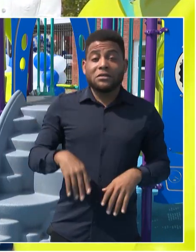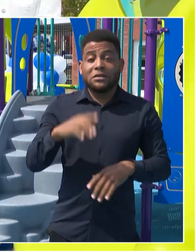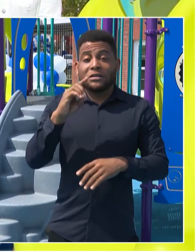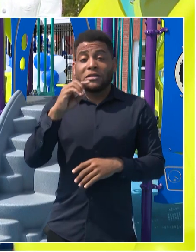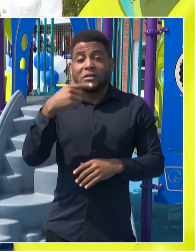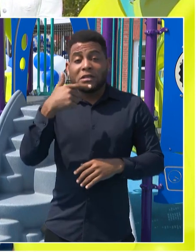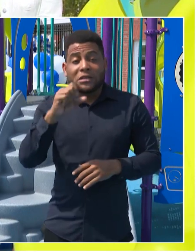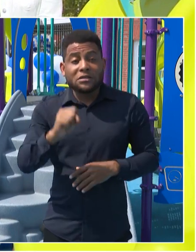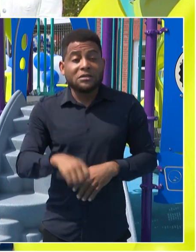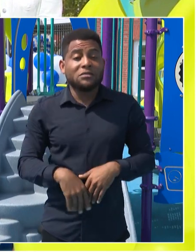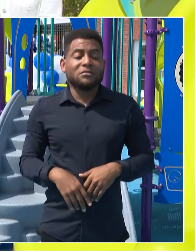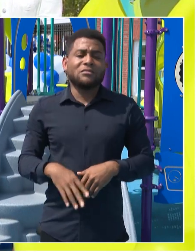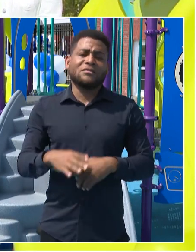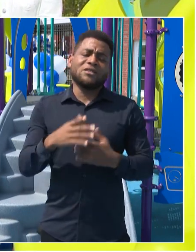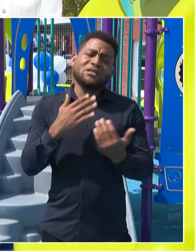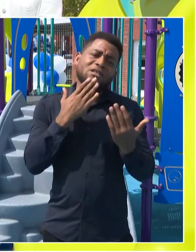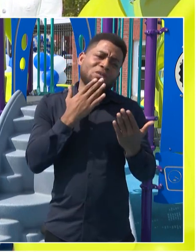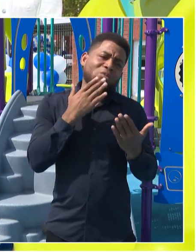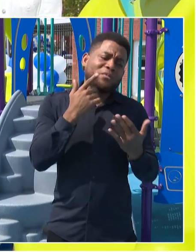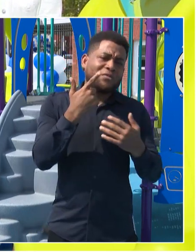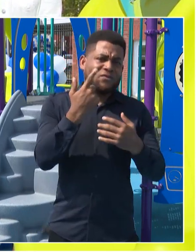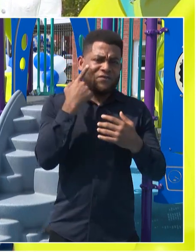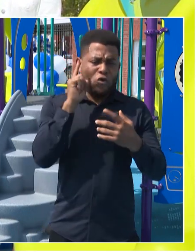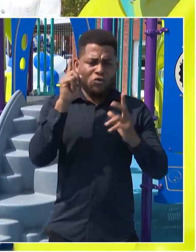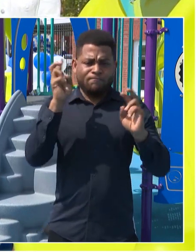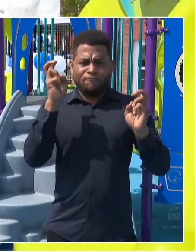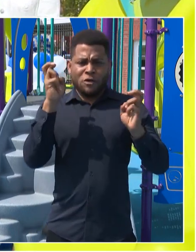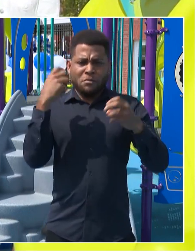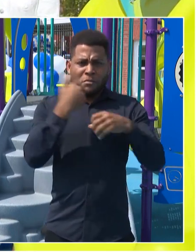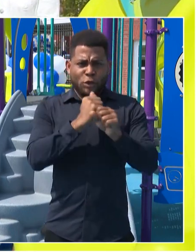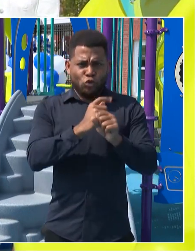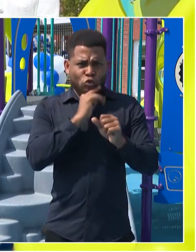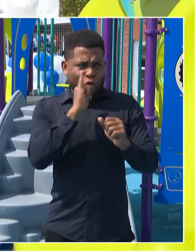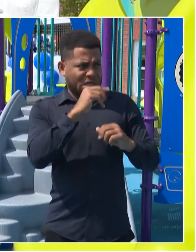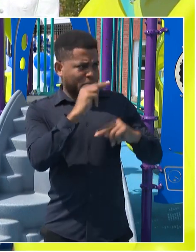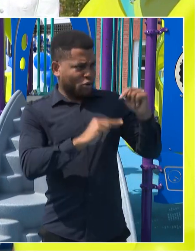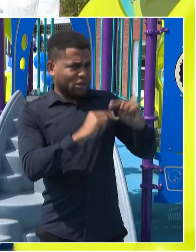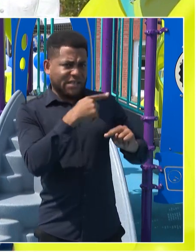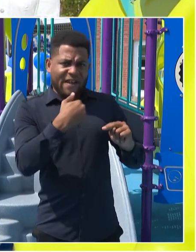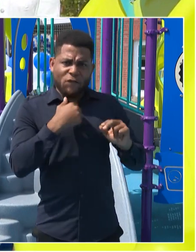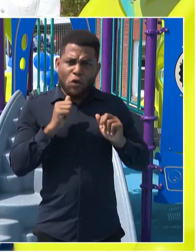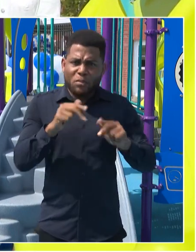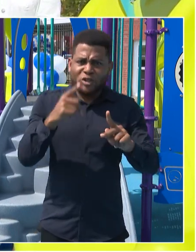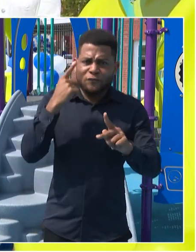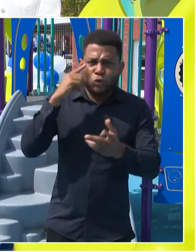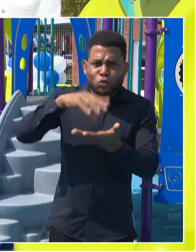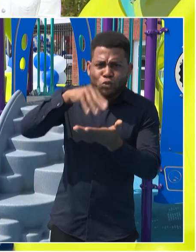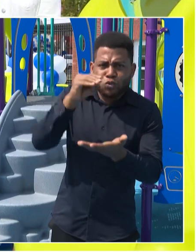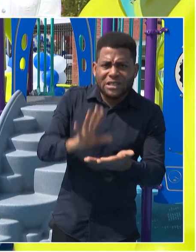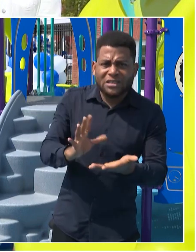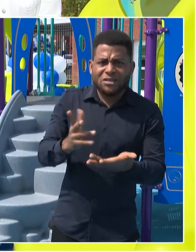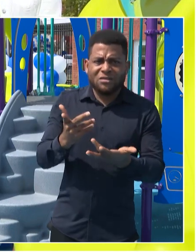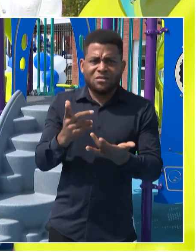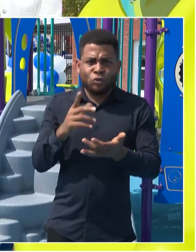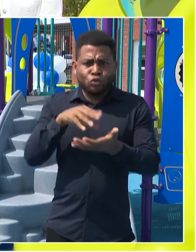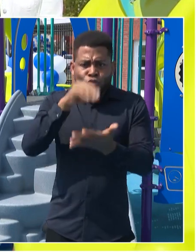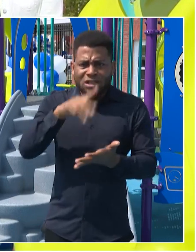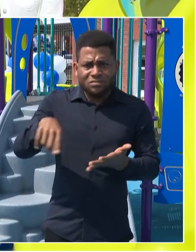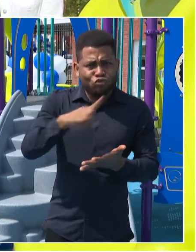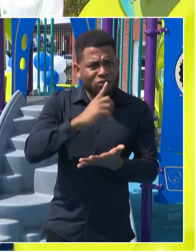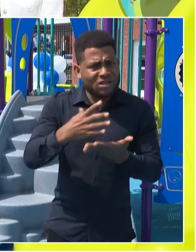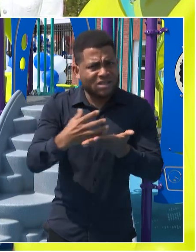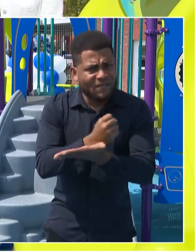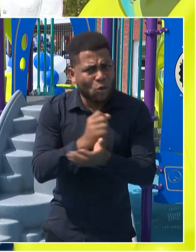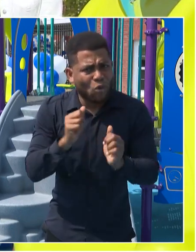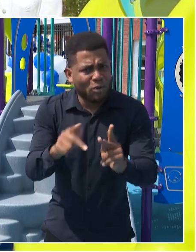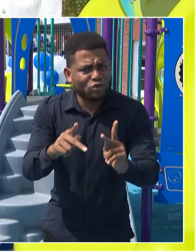that our facilities represent opportunities that our students are worthy of, their bright future. So thank you again for your work.